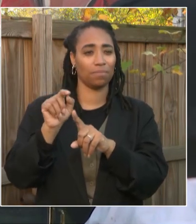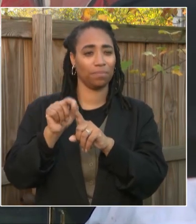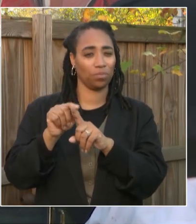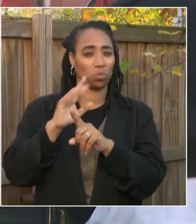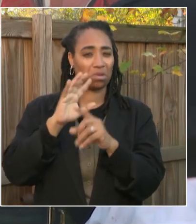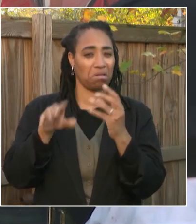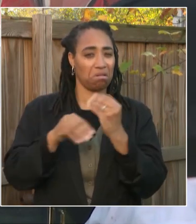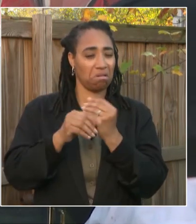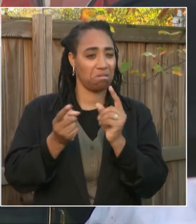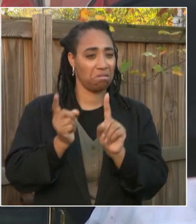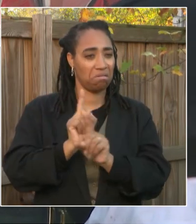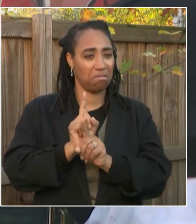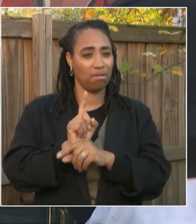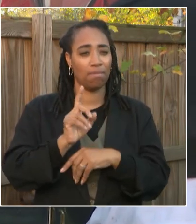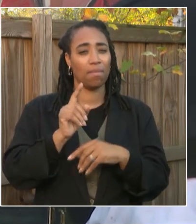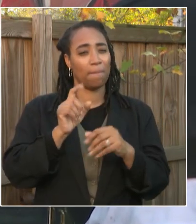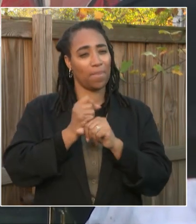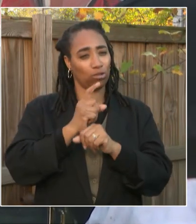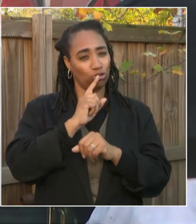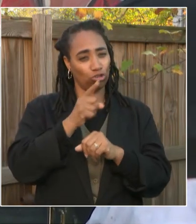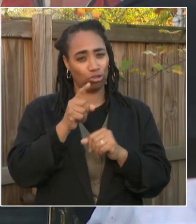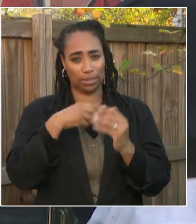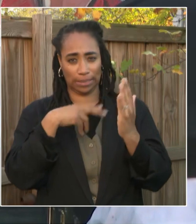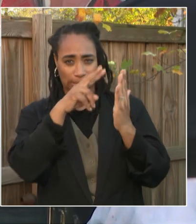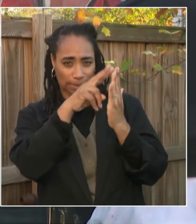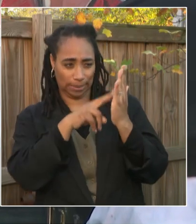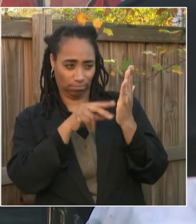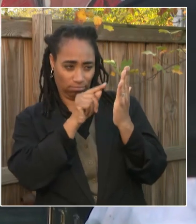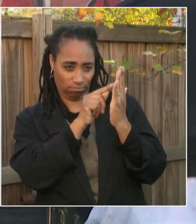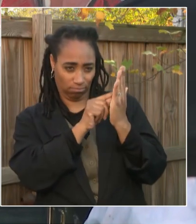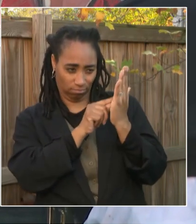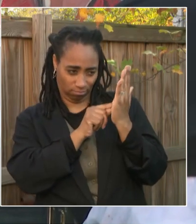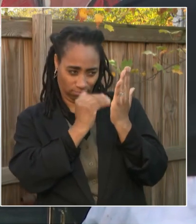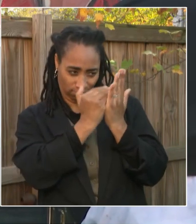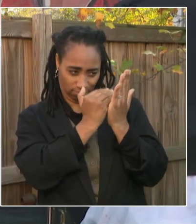Let me just make sure I get this right here.